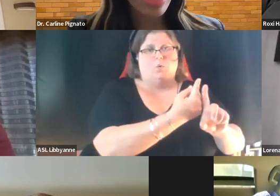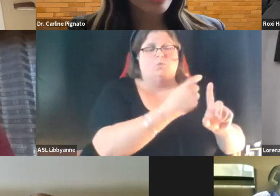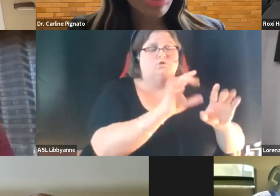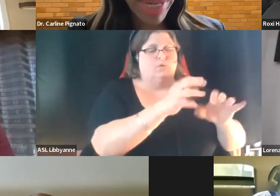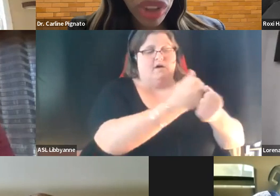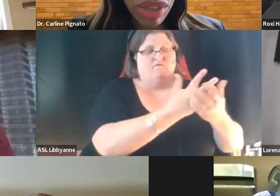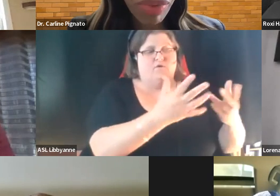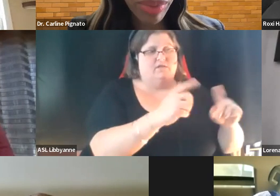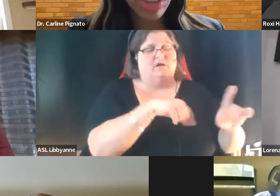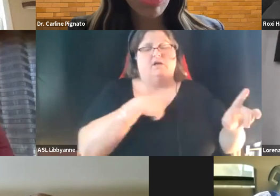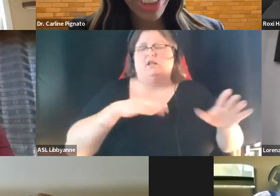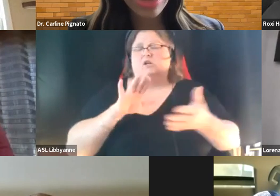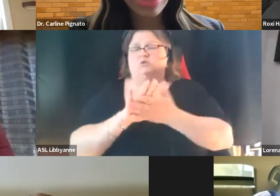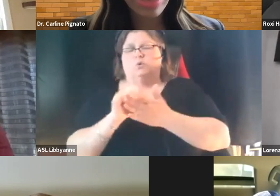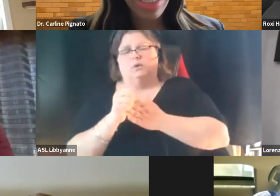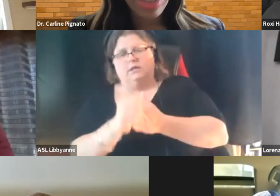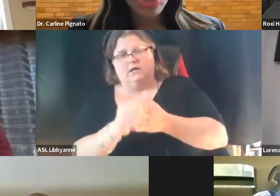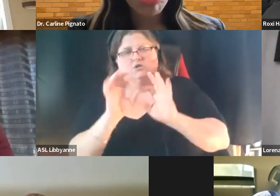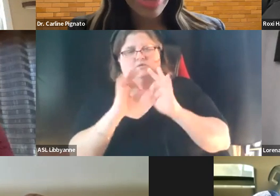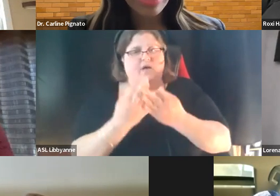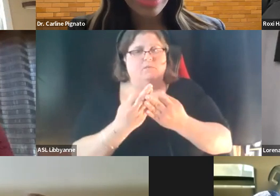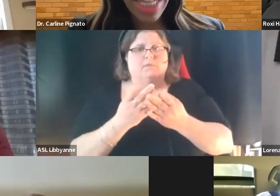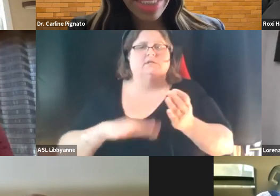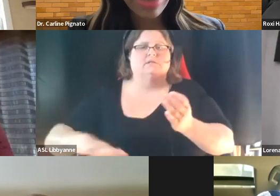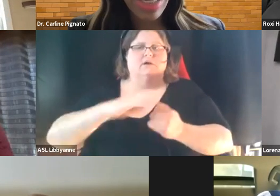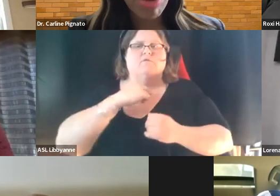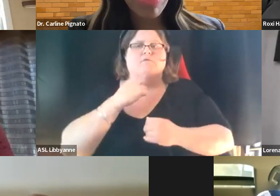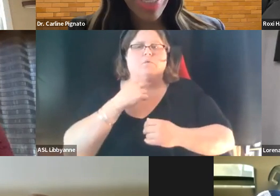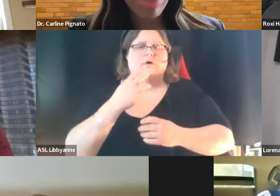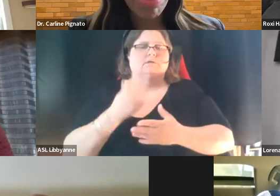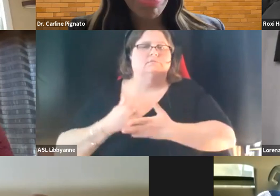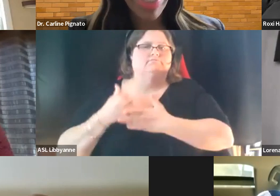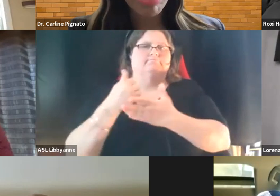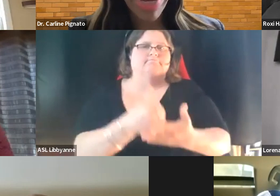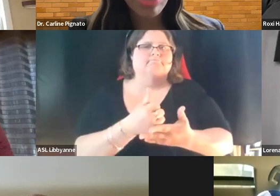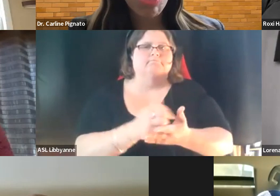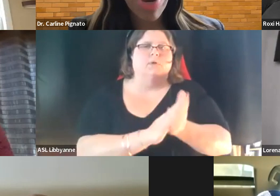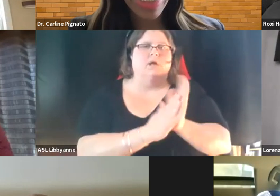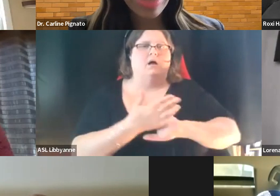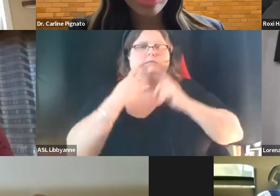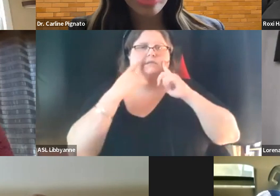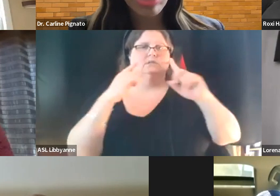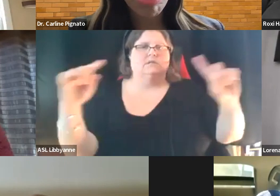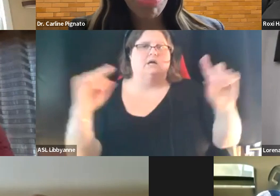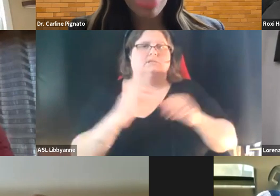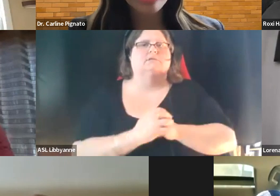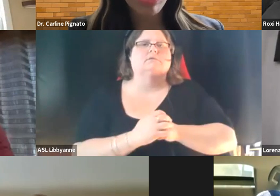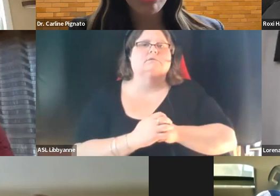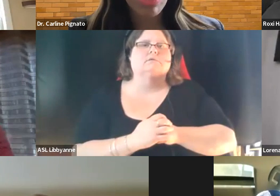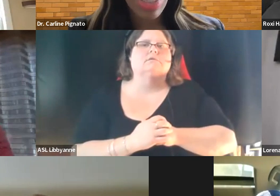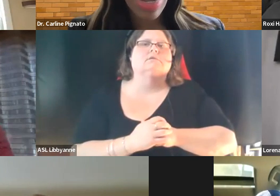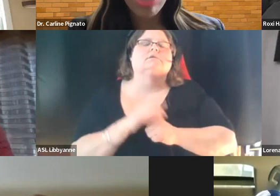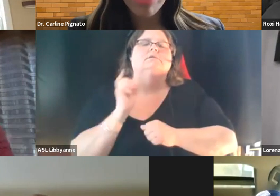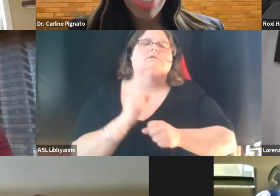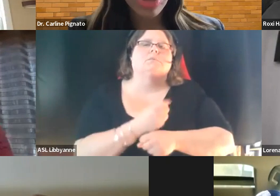families, especially families' voices, to bring success and make what is